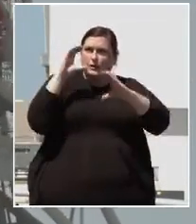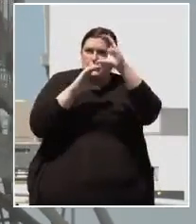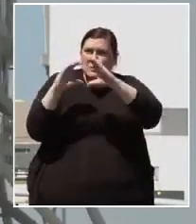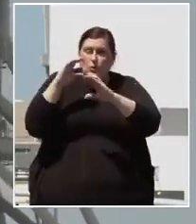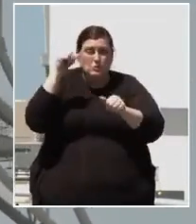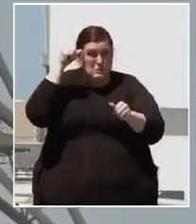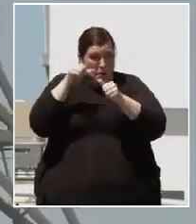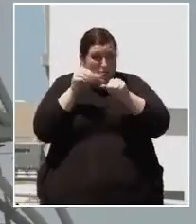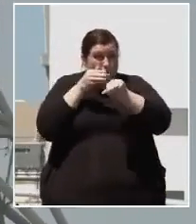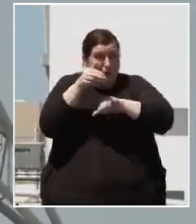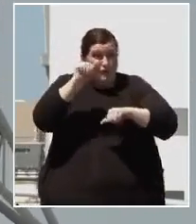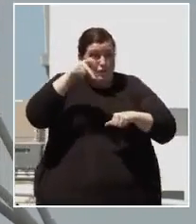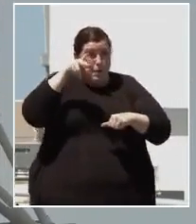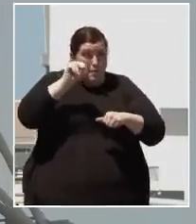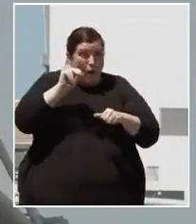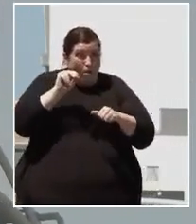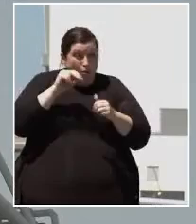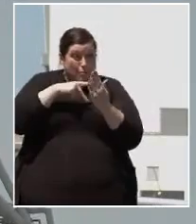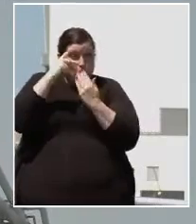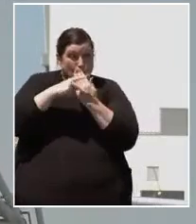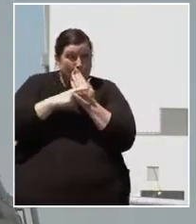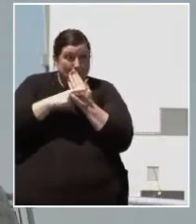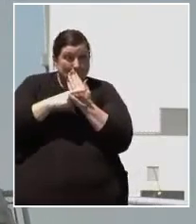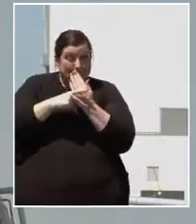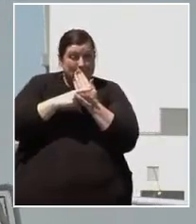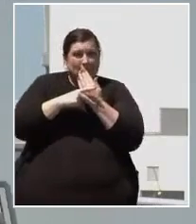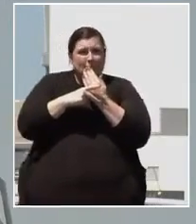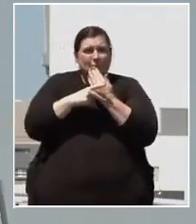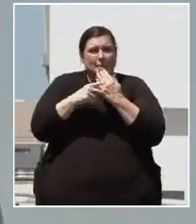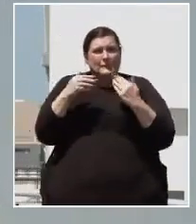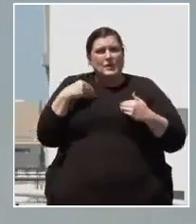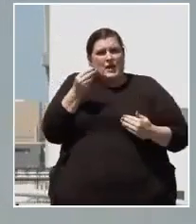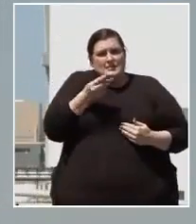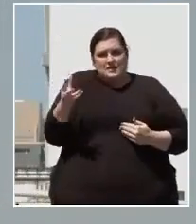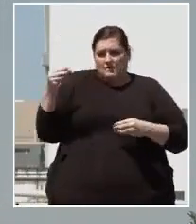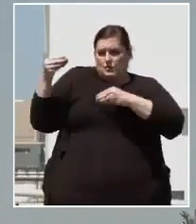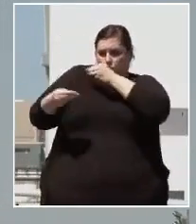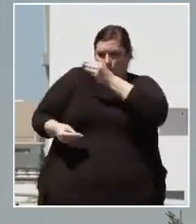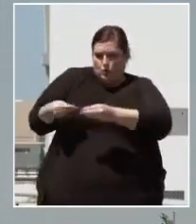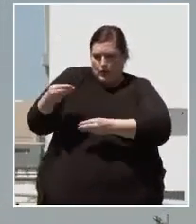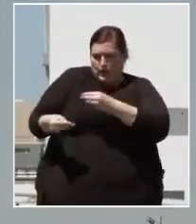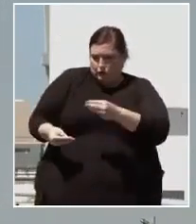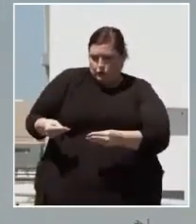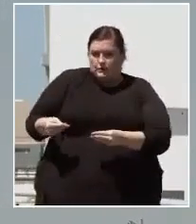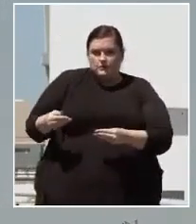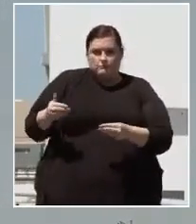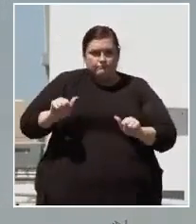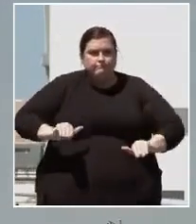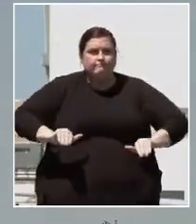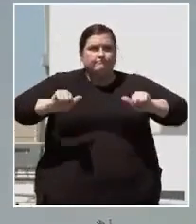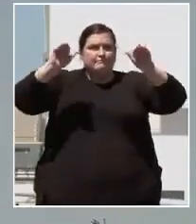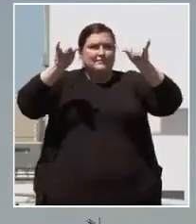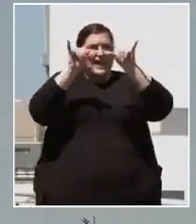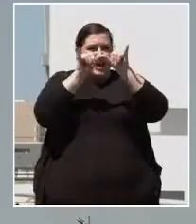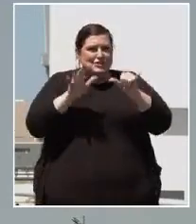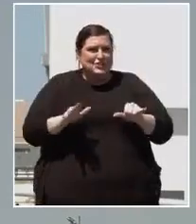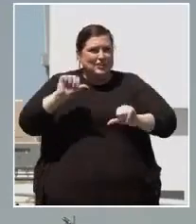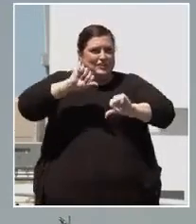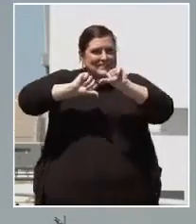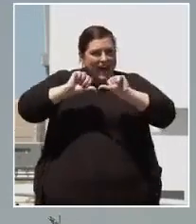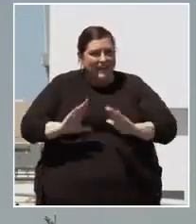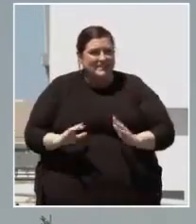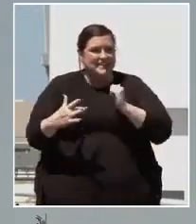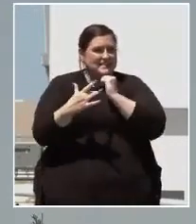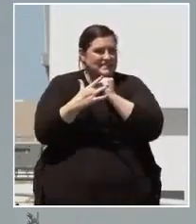after the Apollo program you had several generations of Engineers and scientists